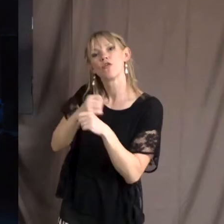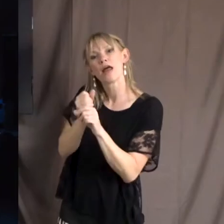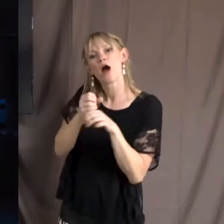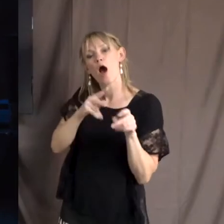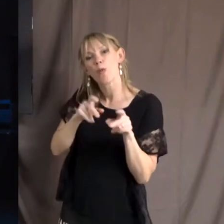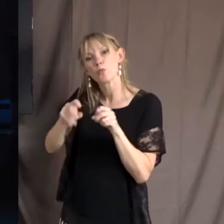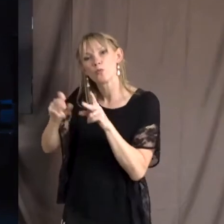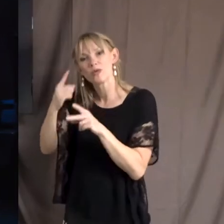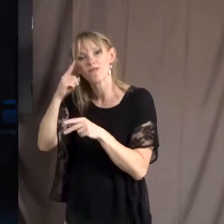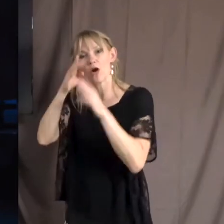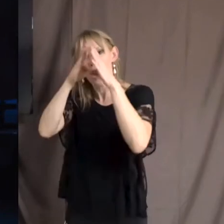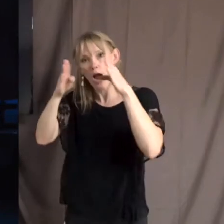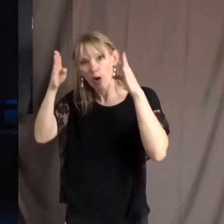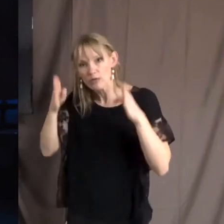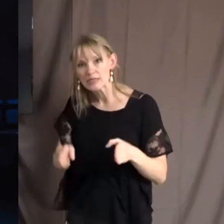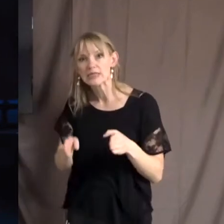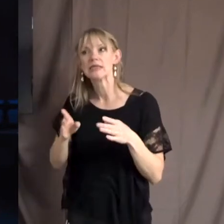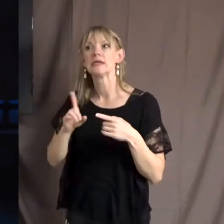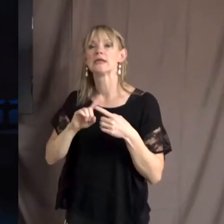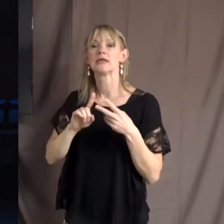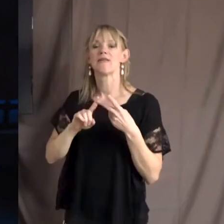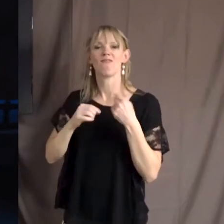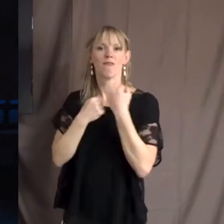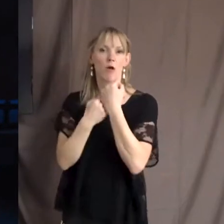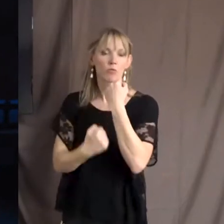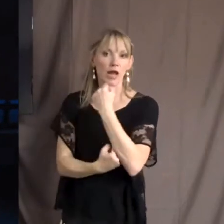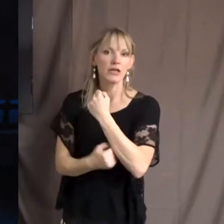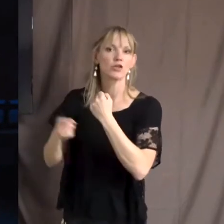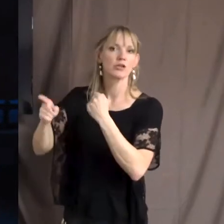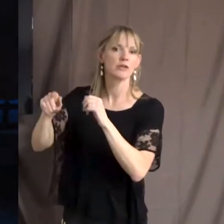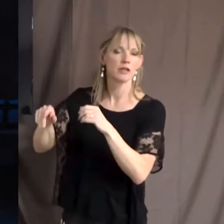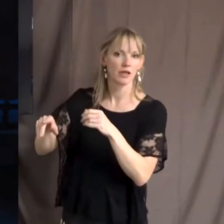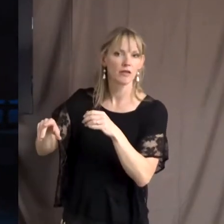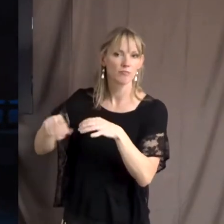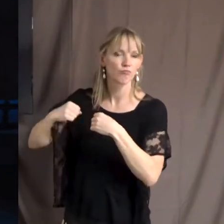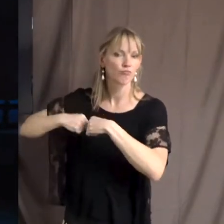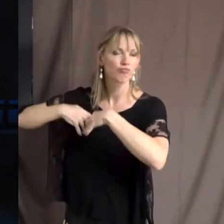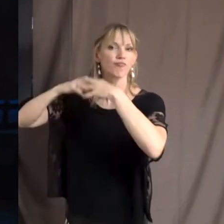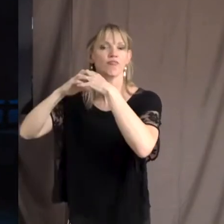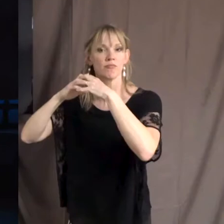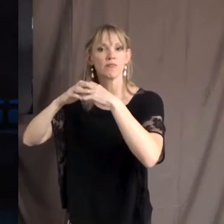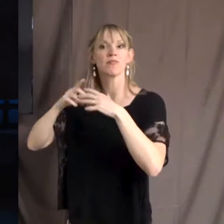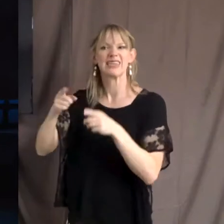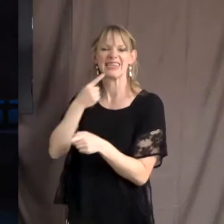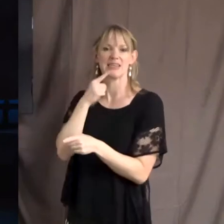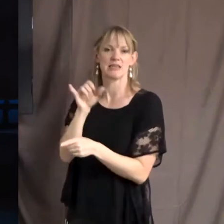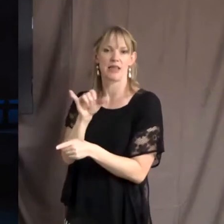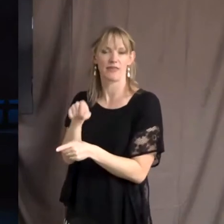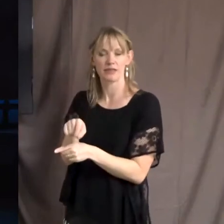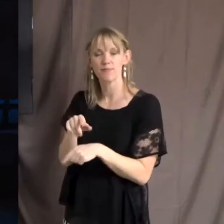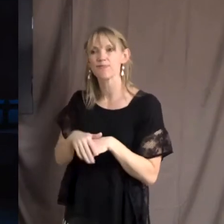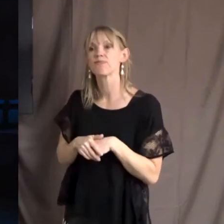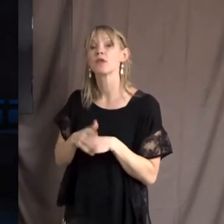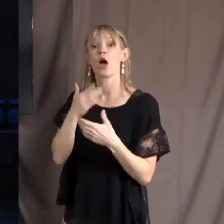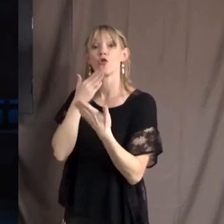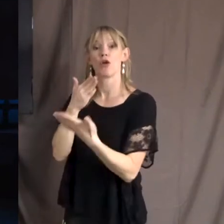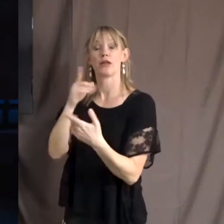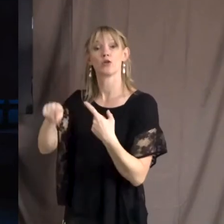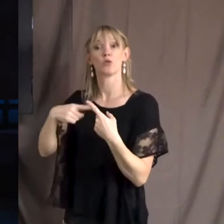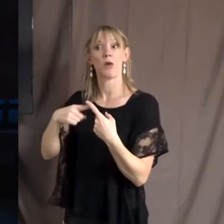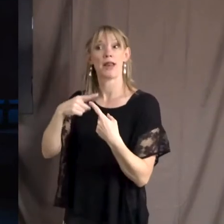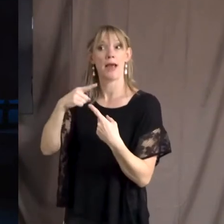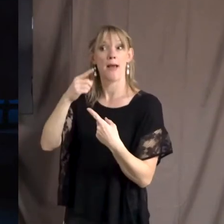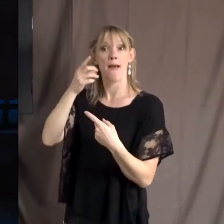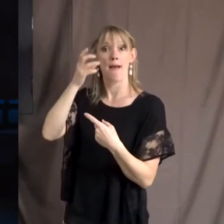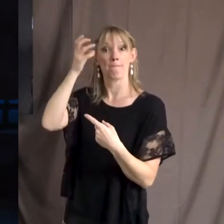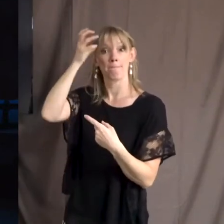housing for people and all sorts of great foundations that they contributed. But Lionel says it like this. He says, gratitude is when memory is stored